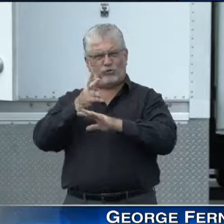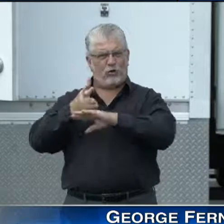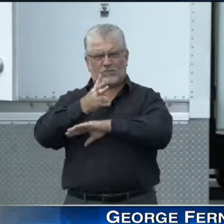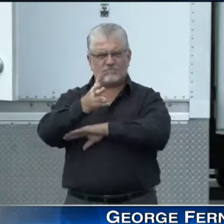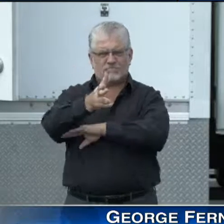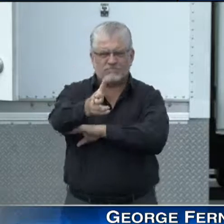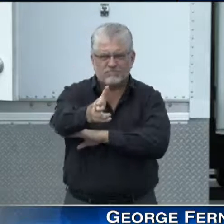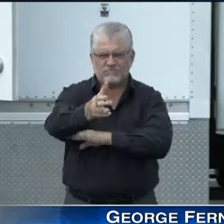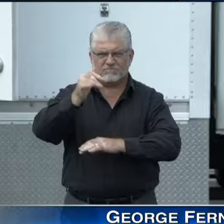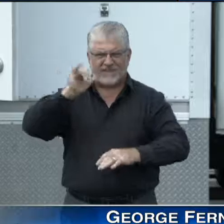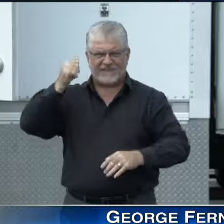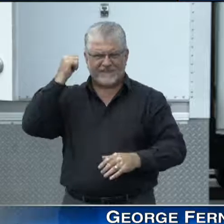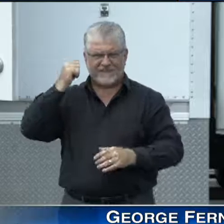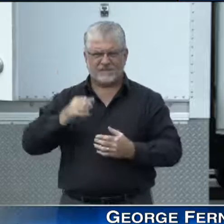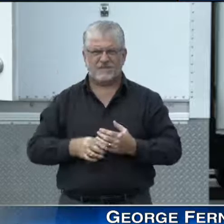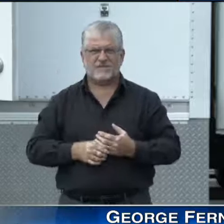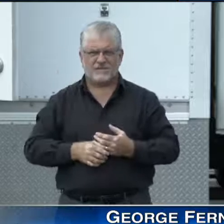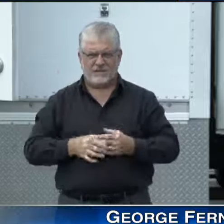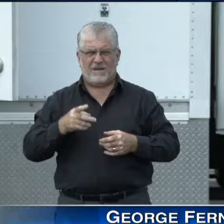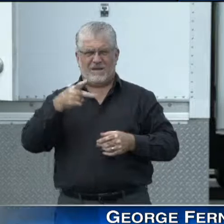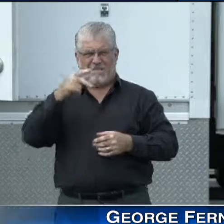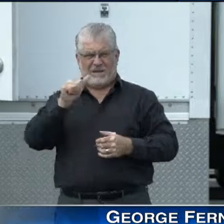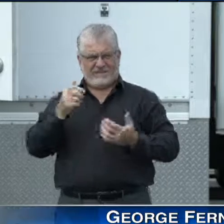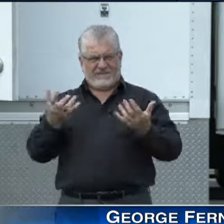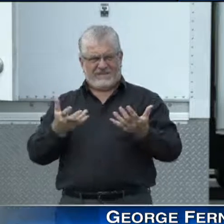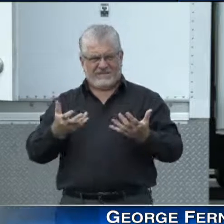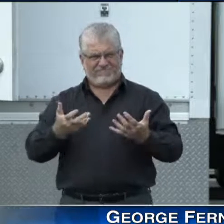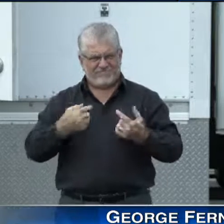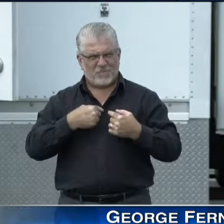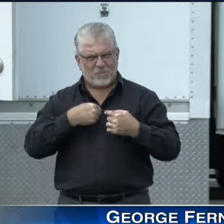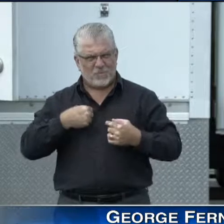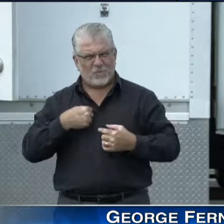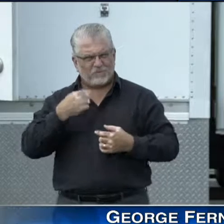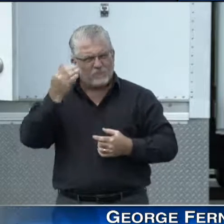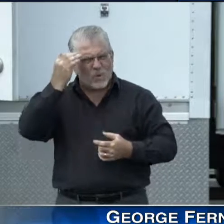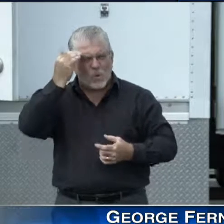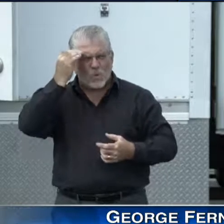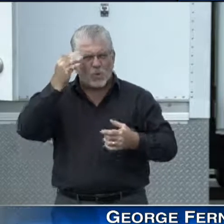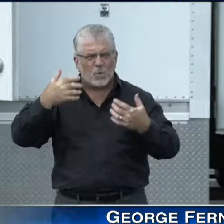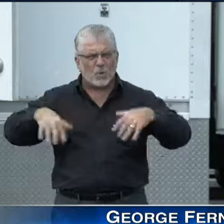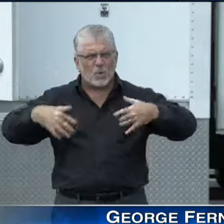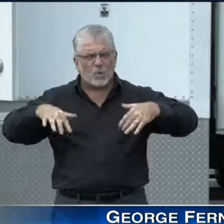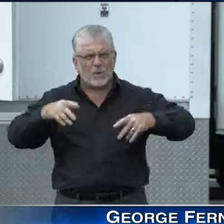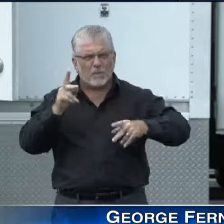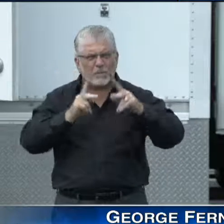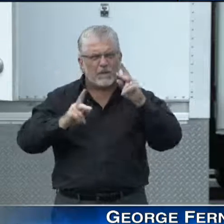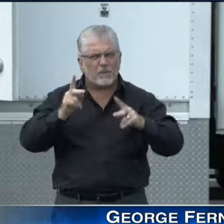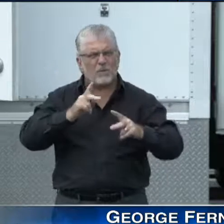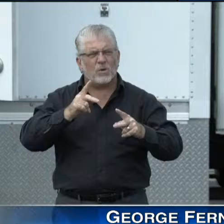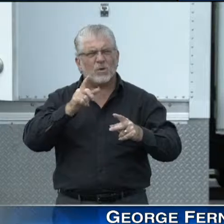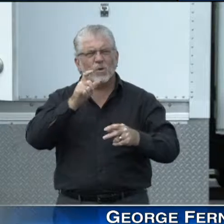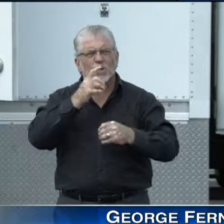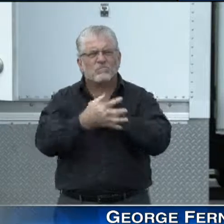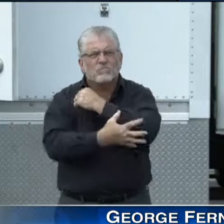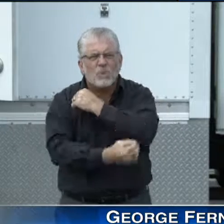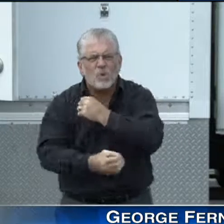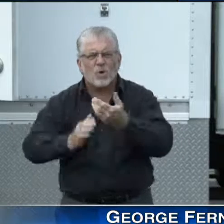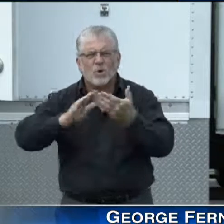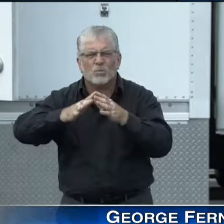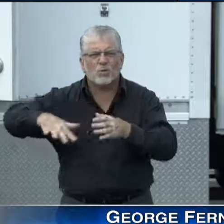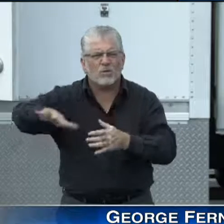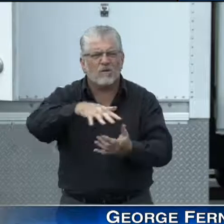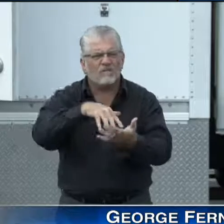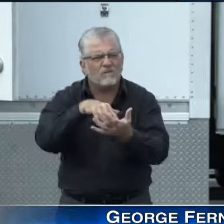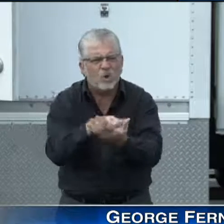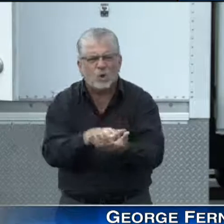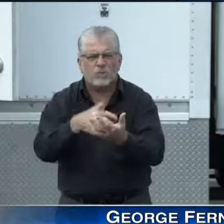unfortunate reality we face today is that the suffering of our most vulnerable and underserved communities has risen to a whole